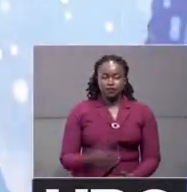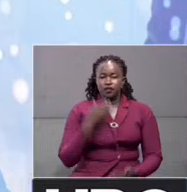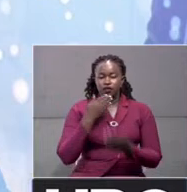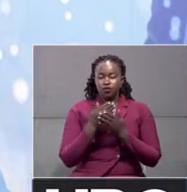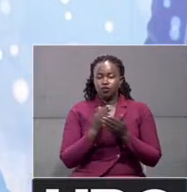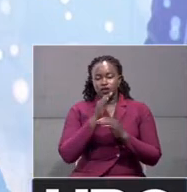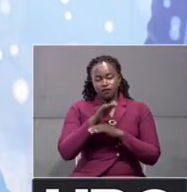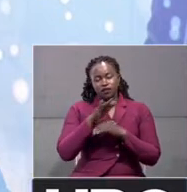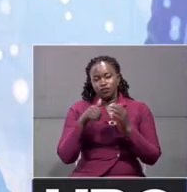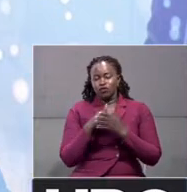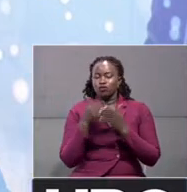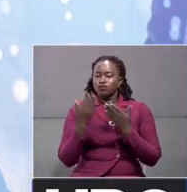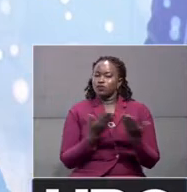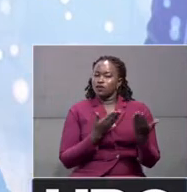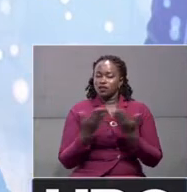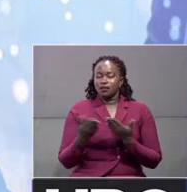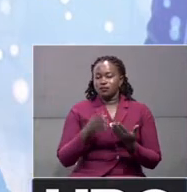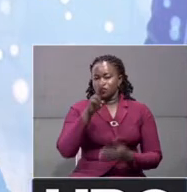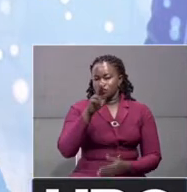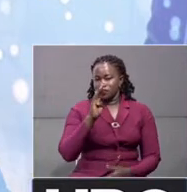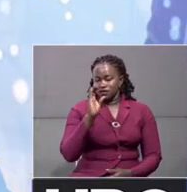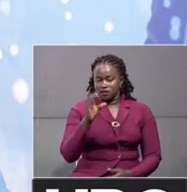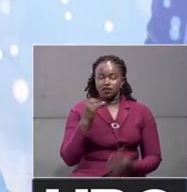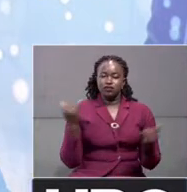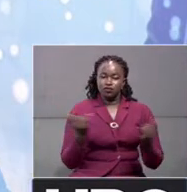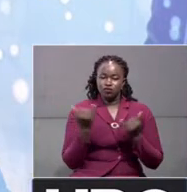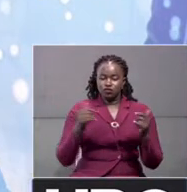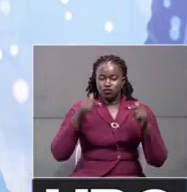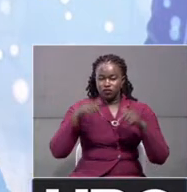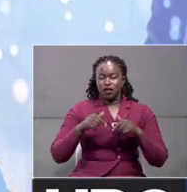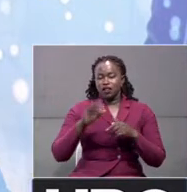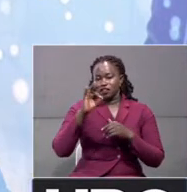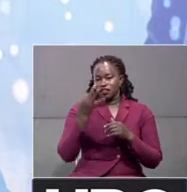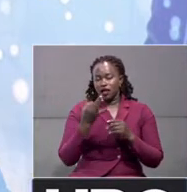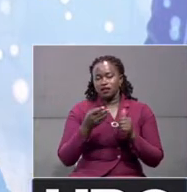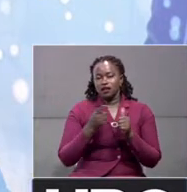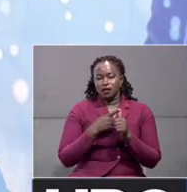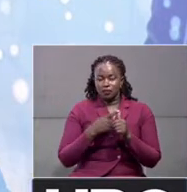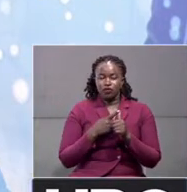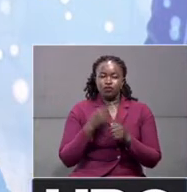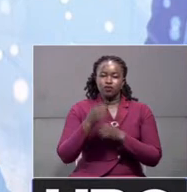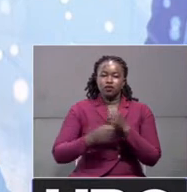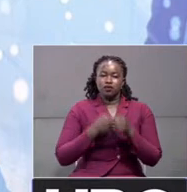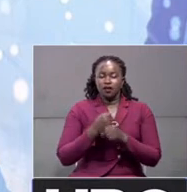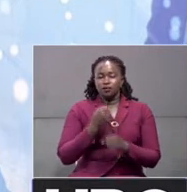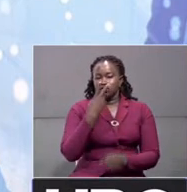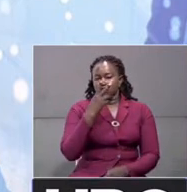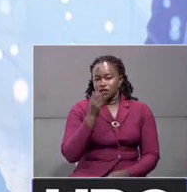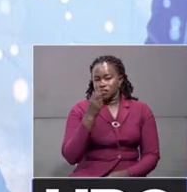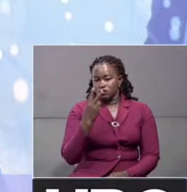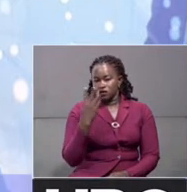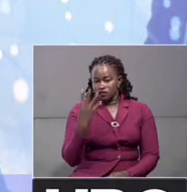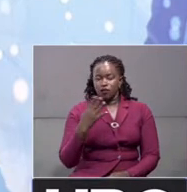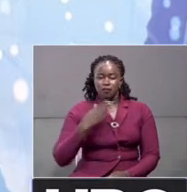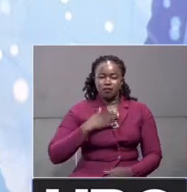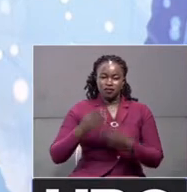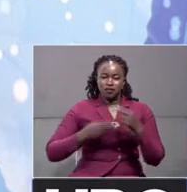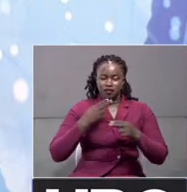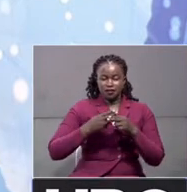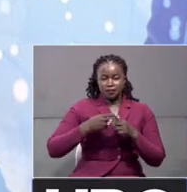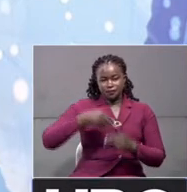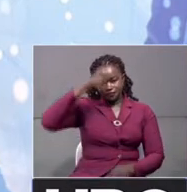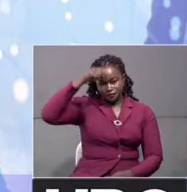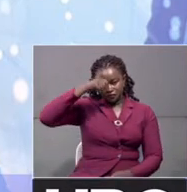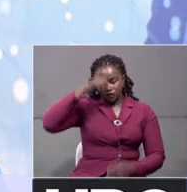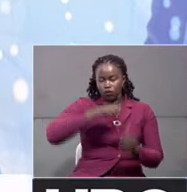A very good evening and a warm welcome to UBC News Tonight on this third day of April 2024. I'm Lauryn Masika